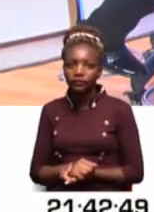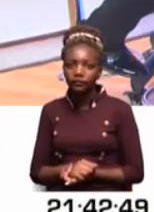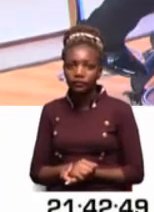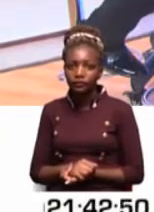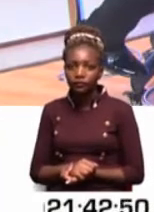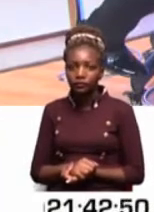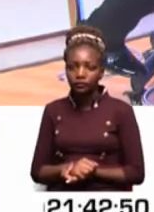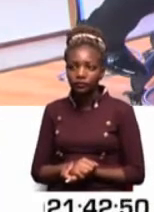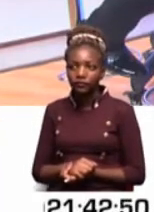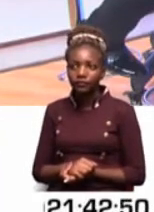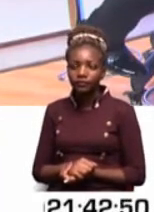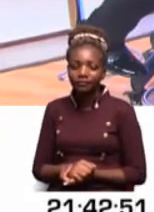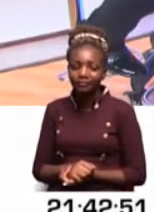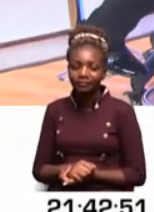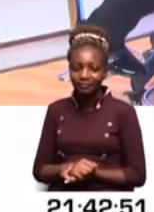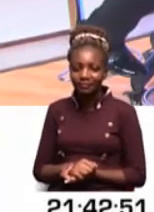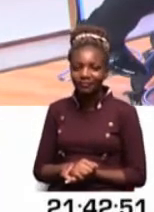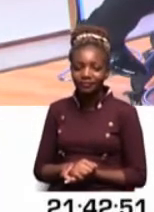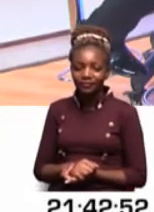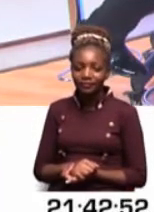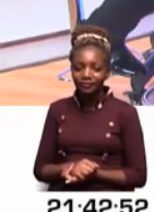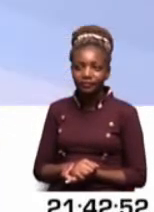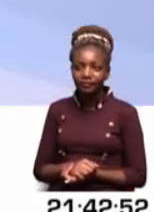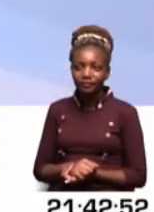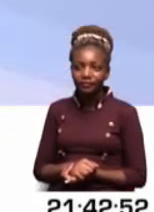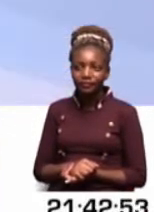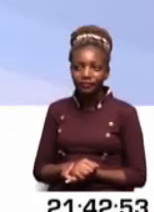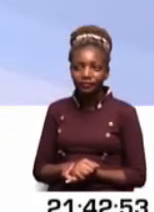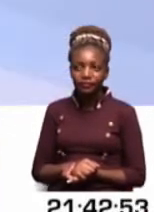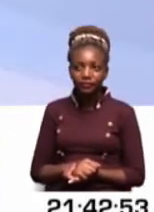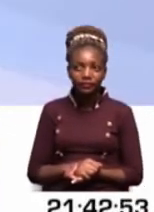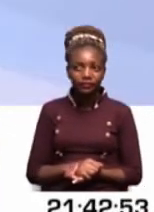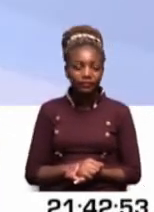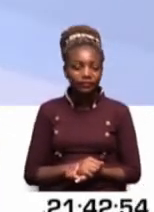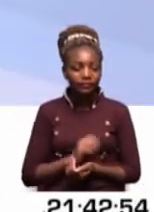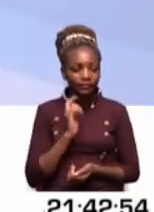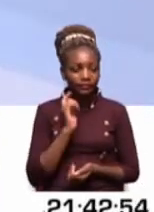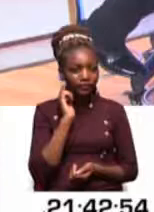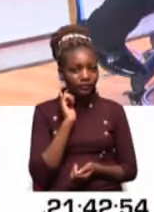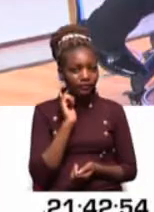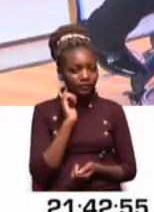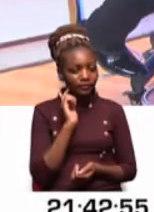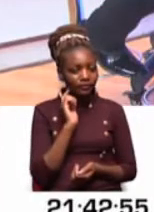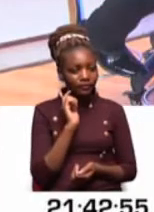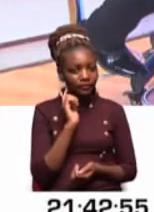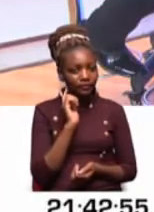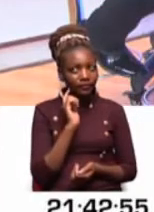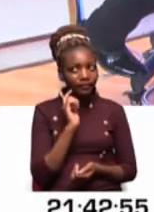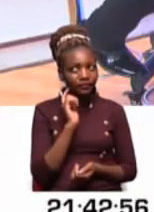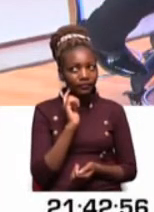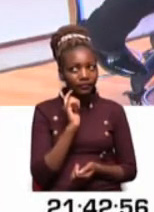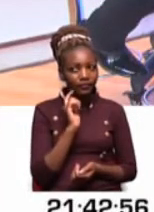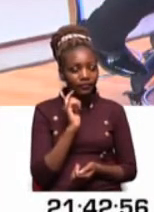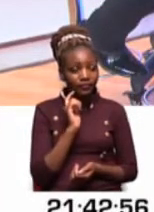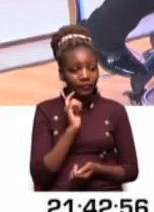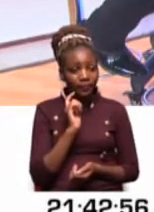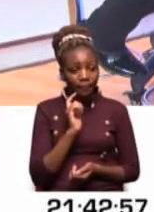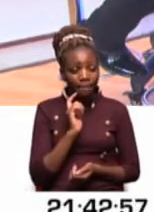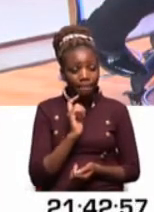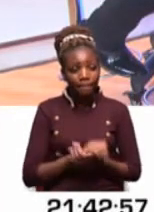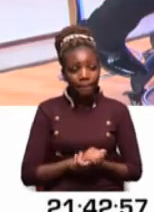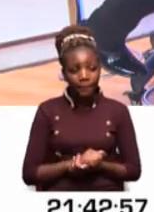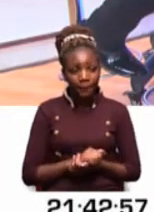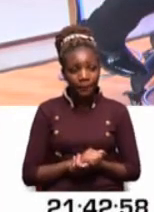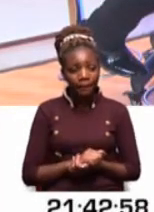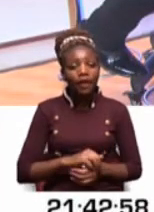Yeah. Okay. Let me bring Mashima to the discussion. Before he comes in, we live in a country where a lady who has